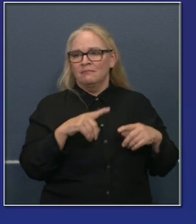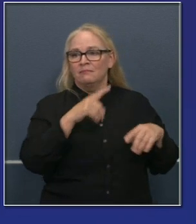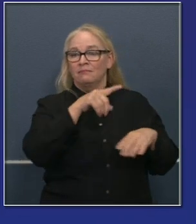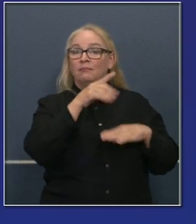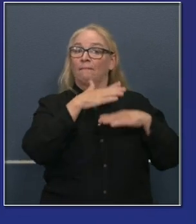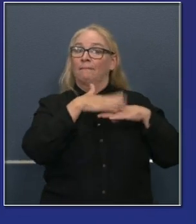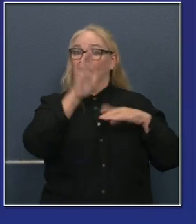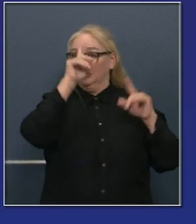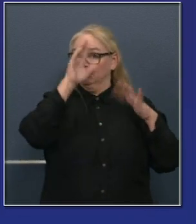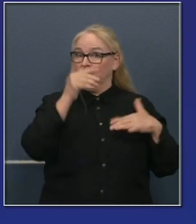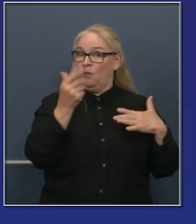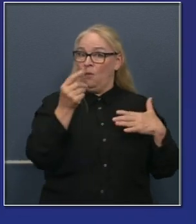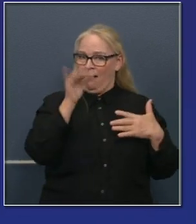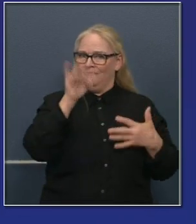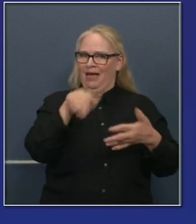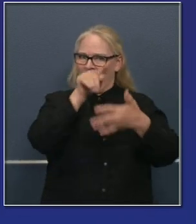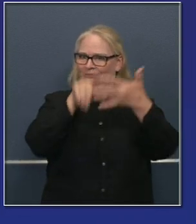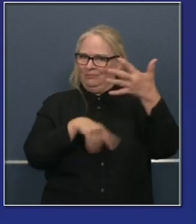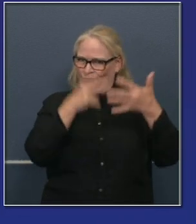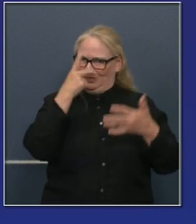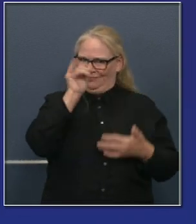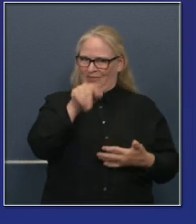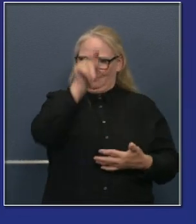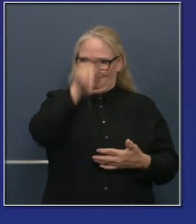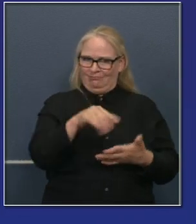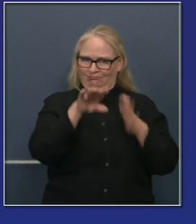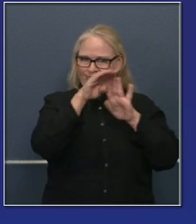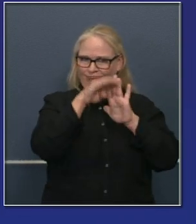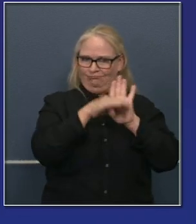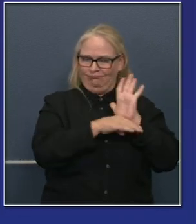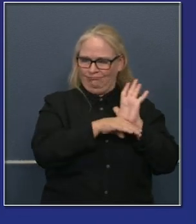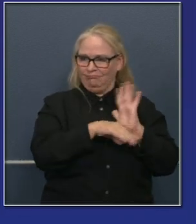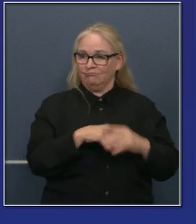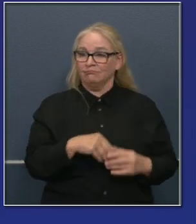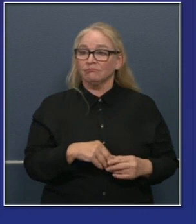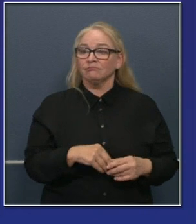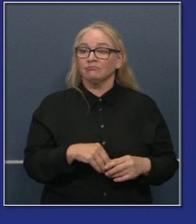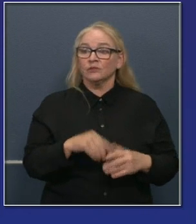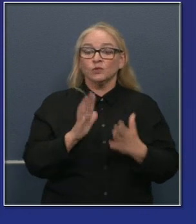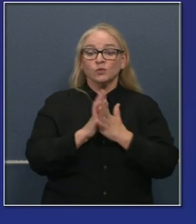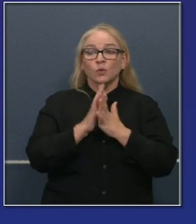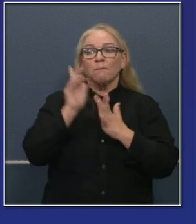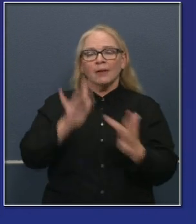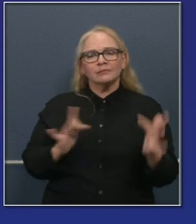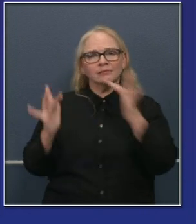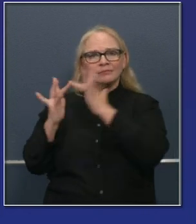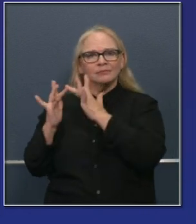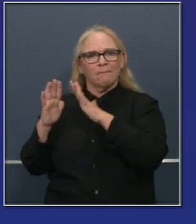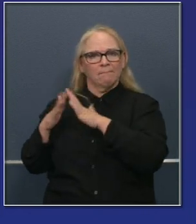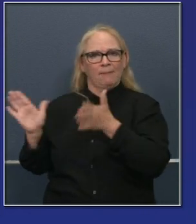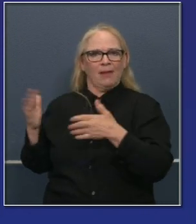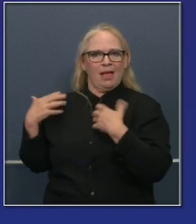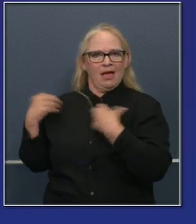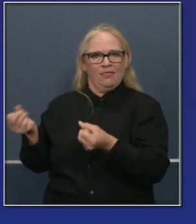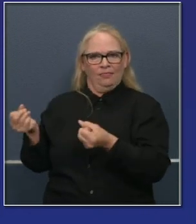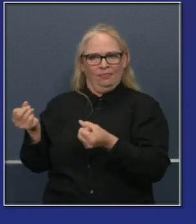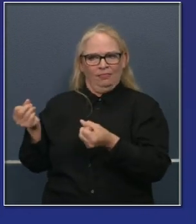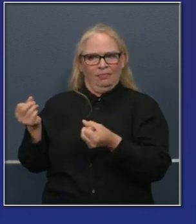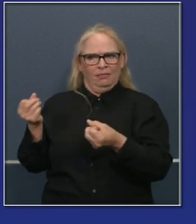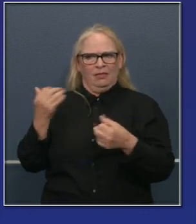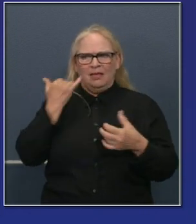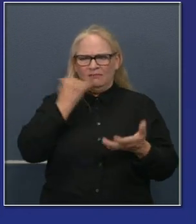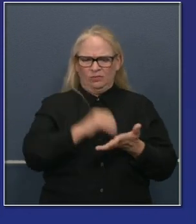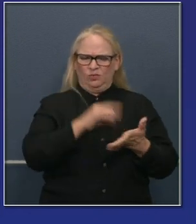of expectation to consult with public health officers first if a classroom cohort has to go home because